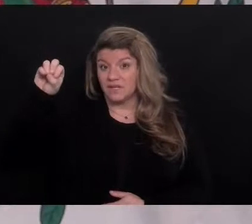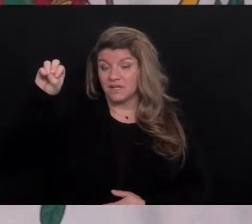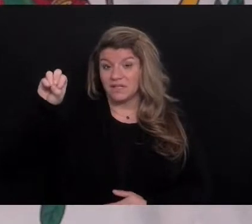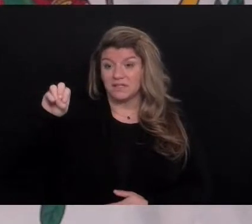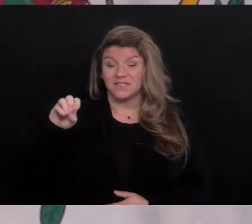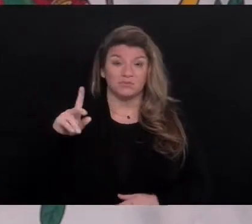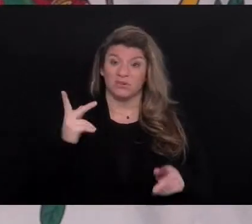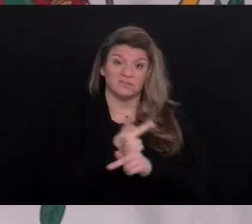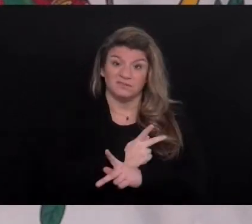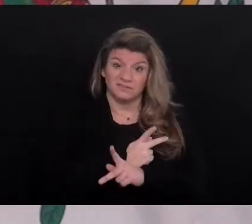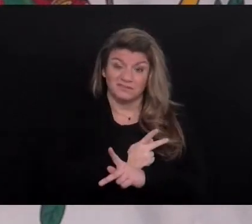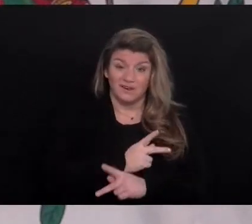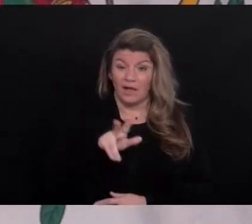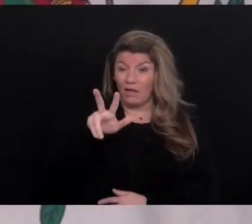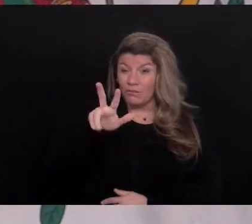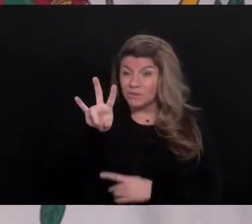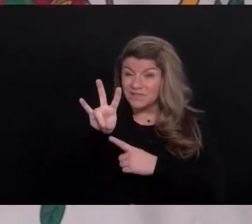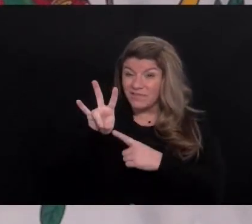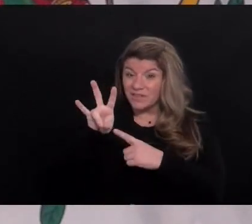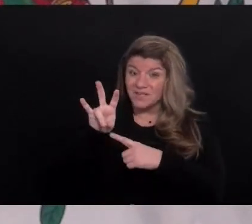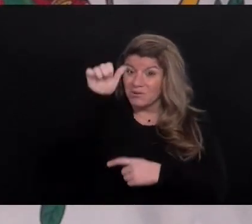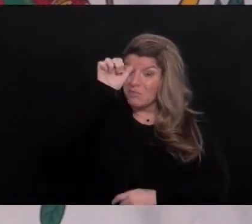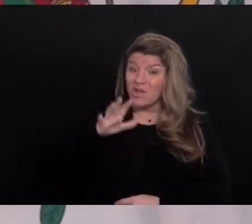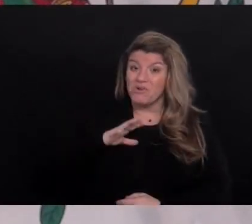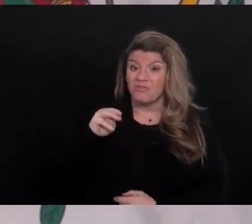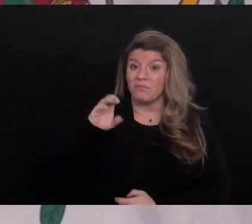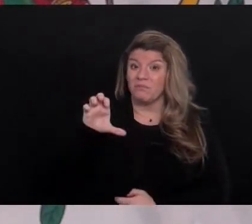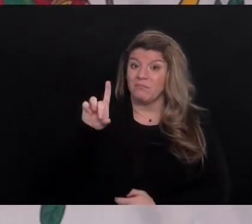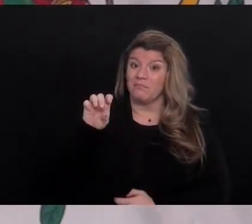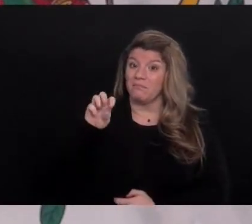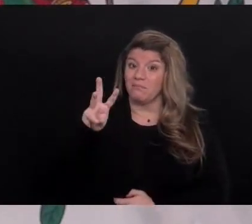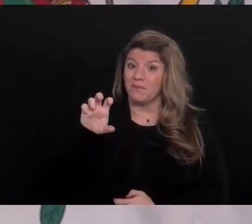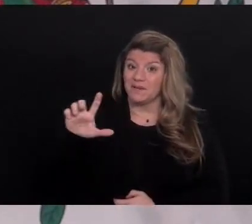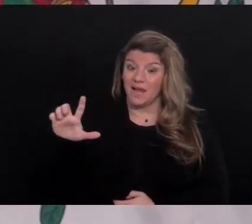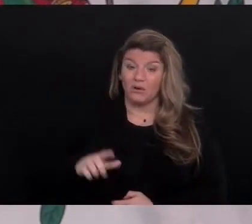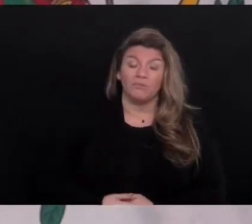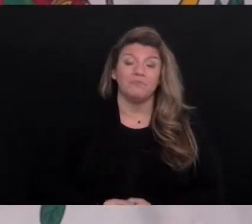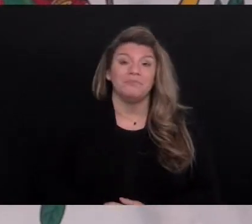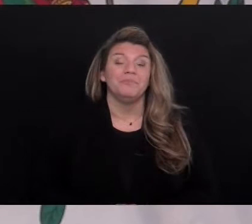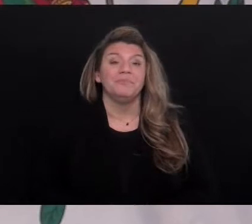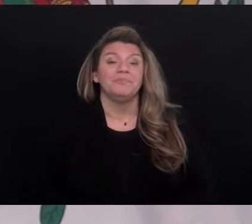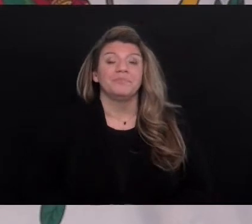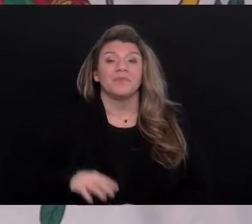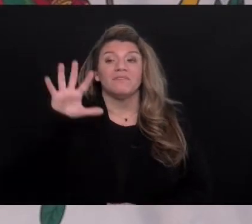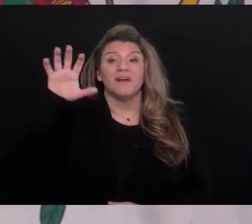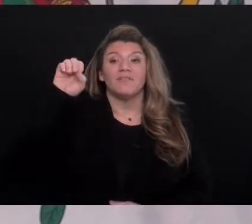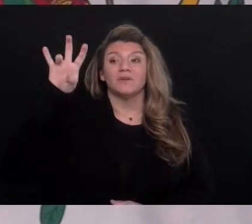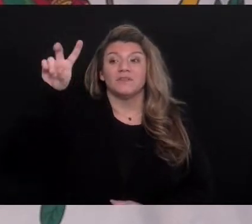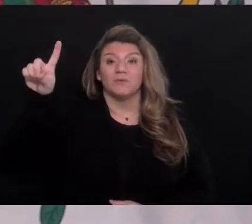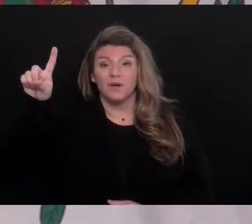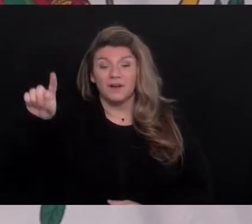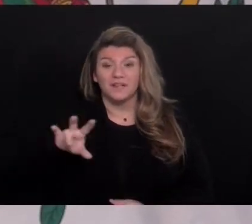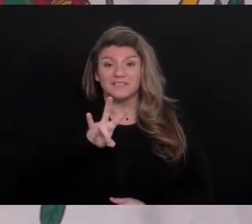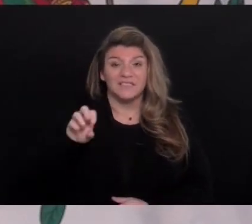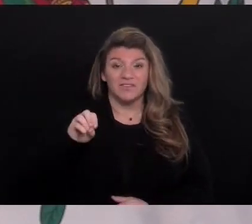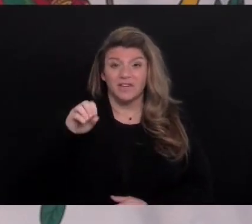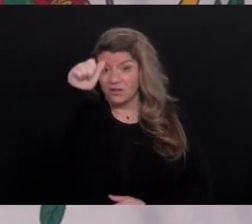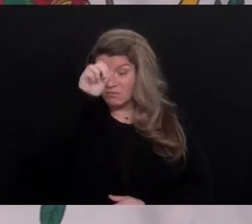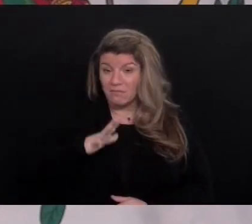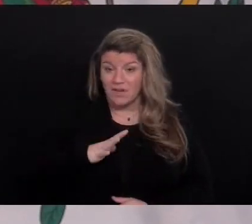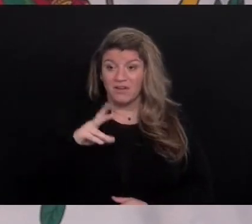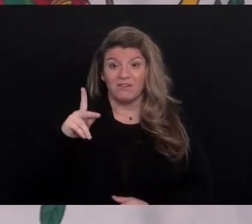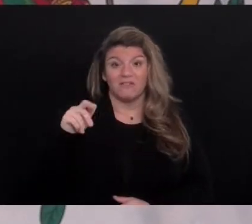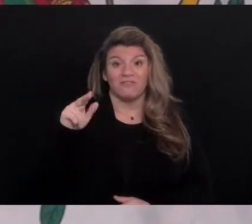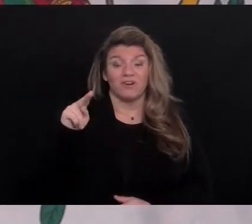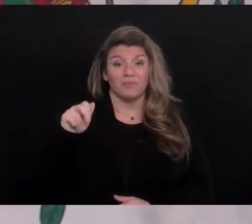even worse, a 37-year-old male from McDowell County. The 5,071st is a 70-year-old male from